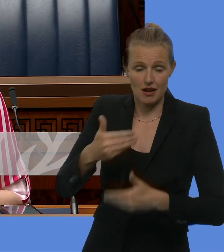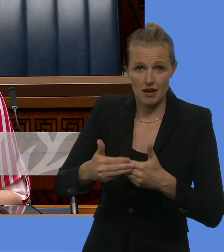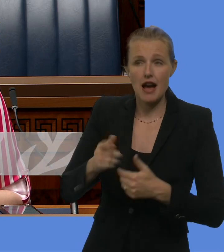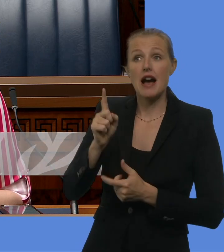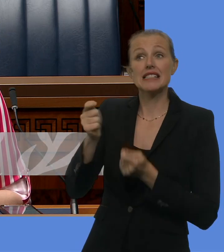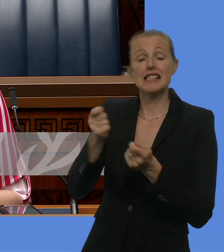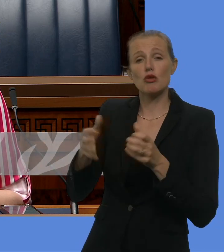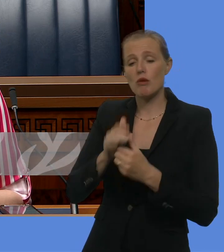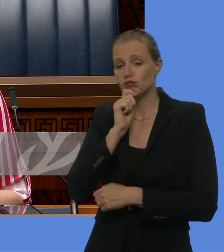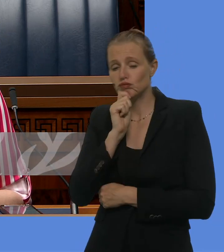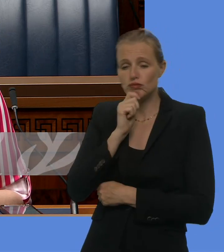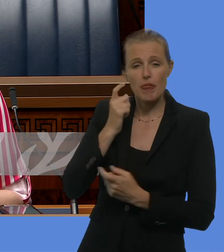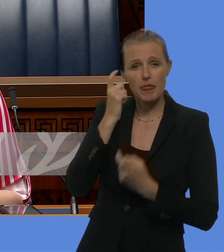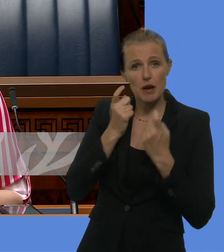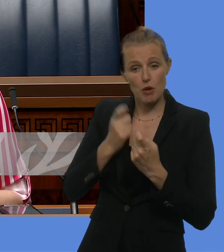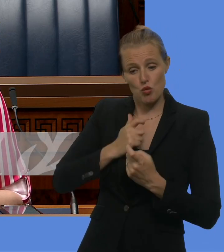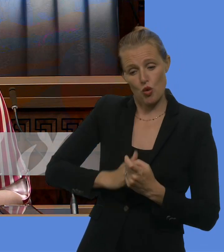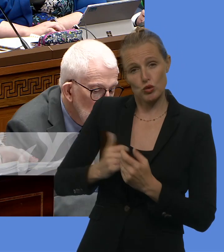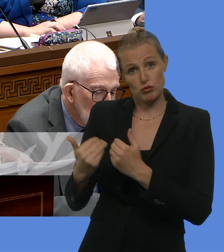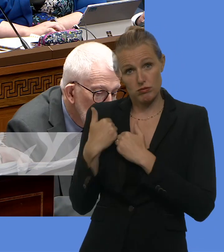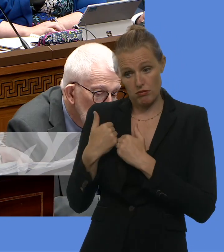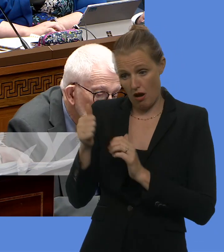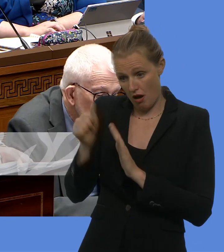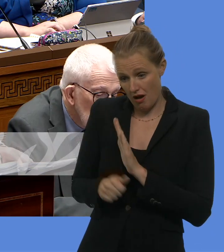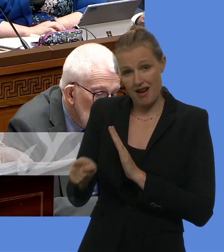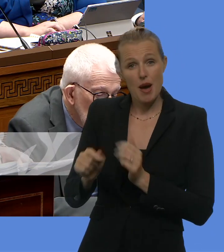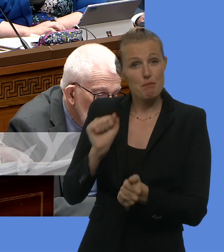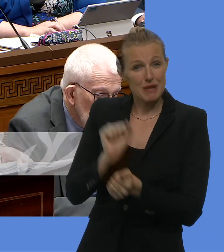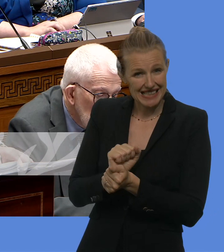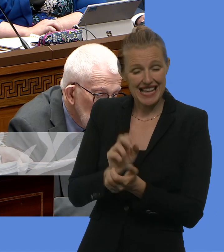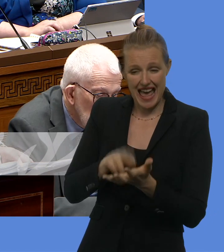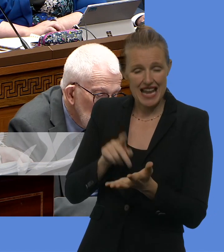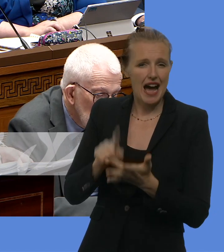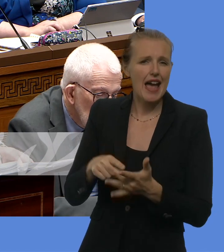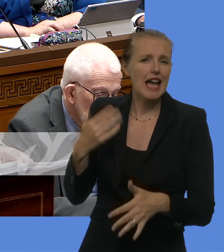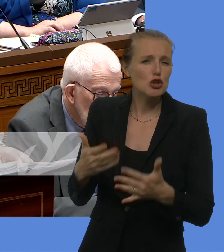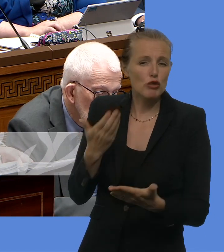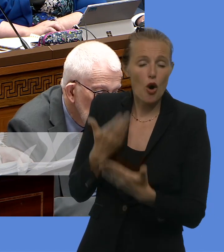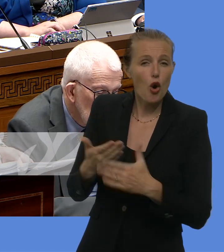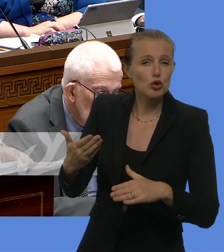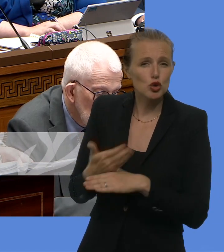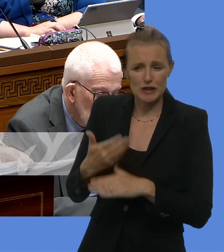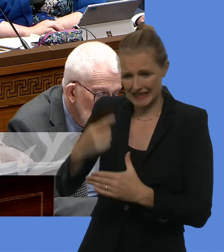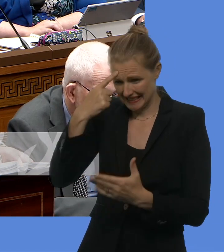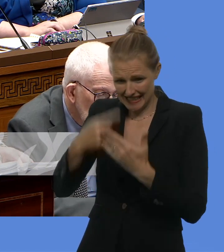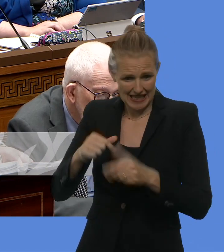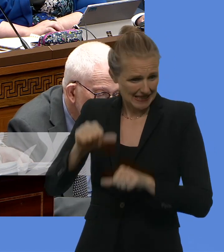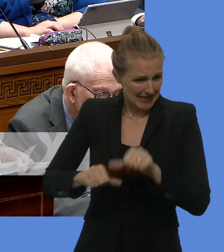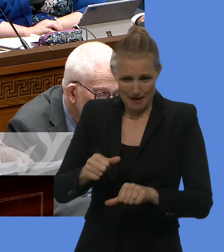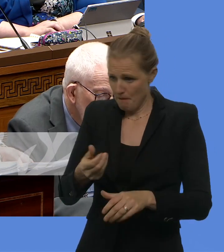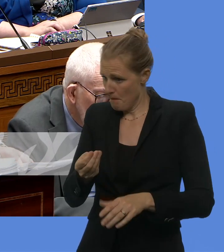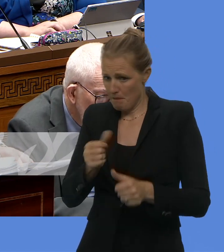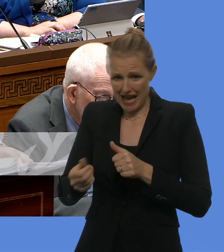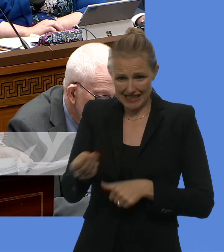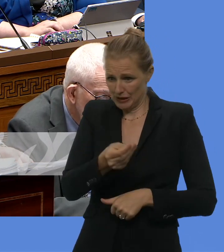is considering the roles and responsibilities associated with the PSNI injury on duty scheme to determine where they would be best placed. However, I think it's important that we